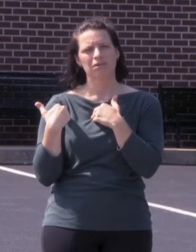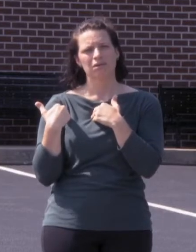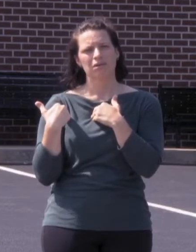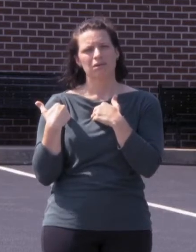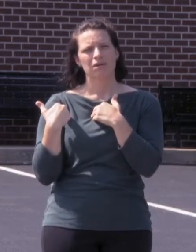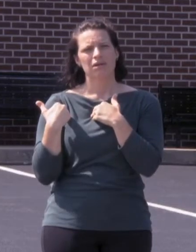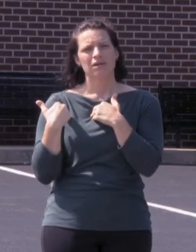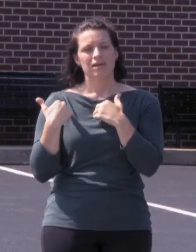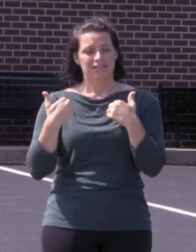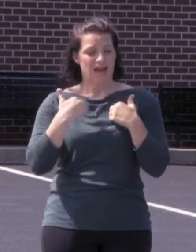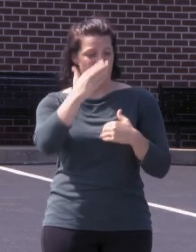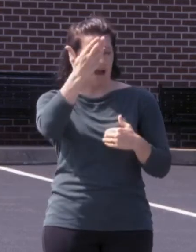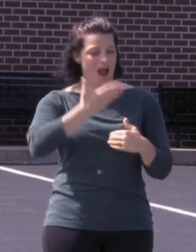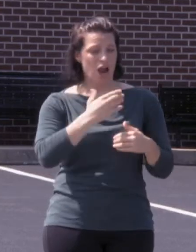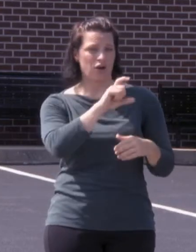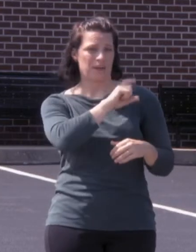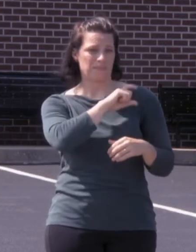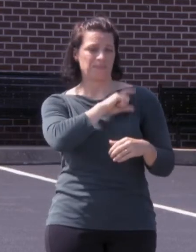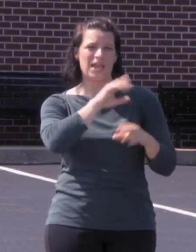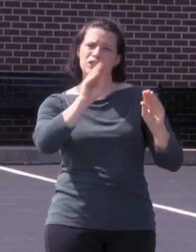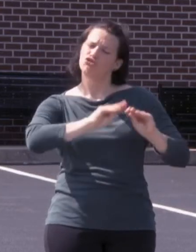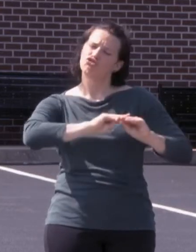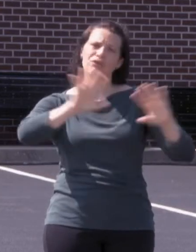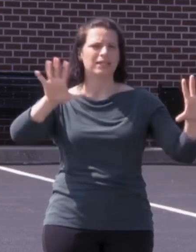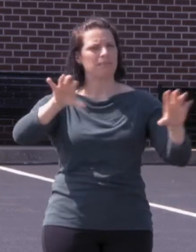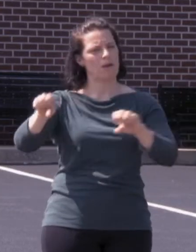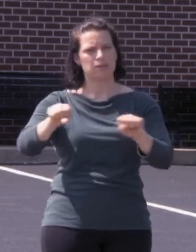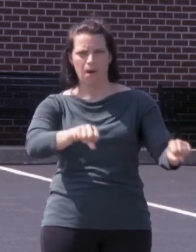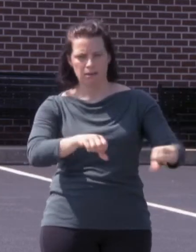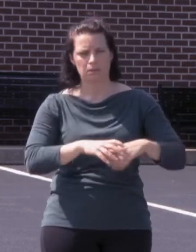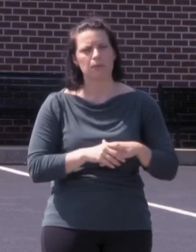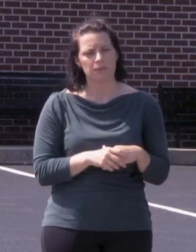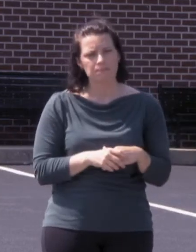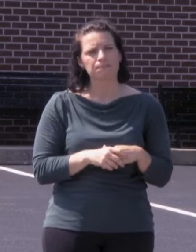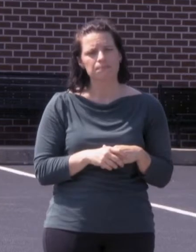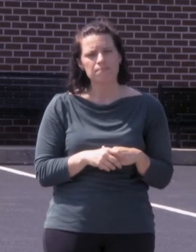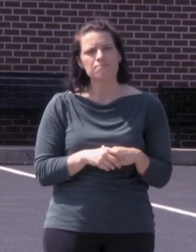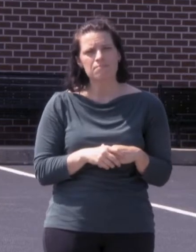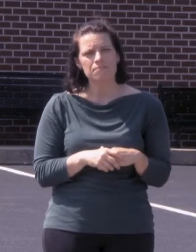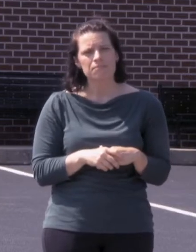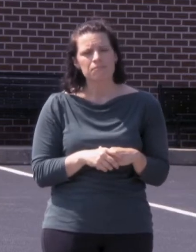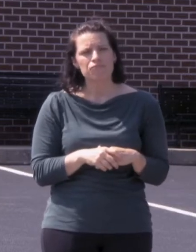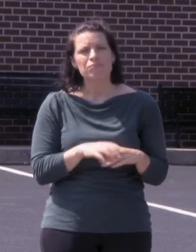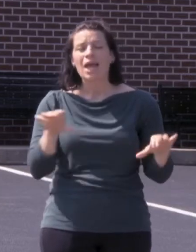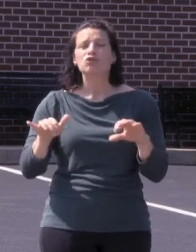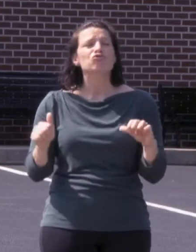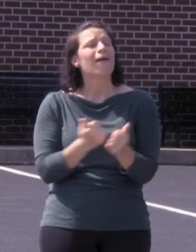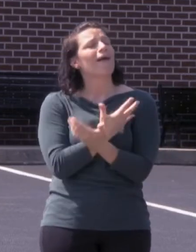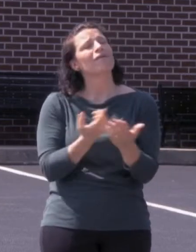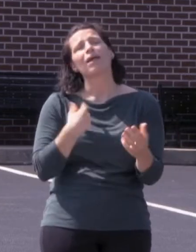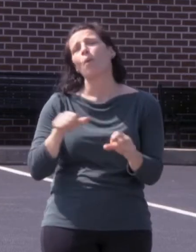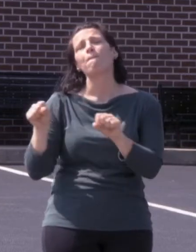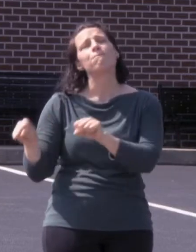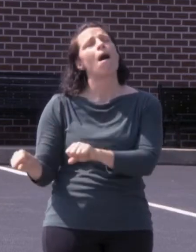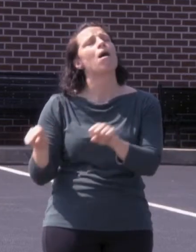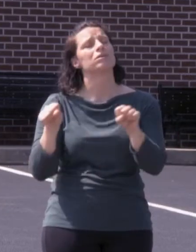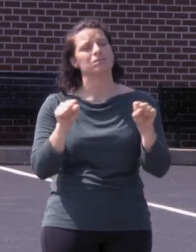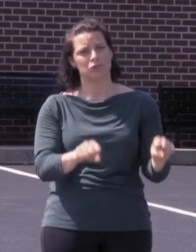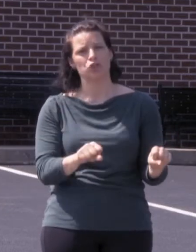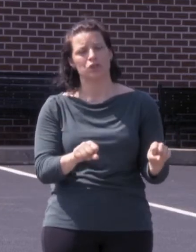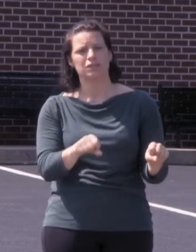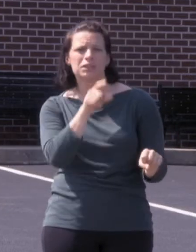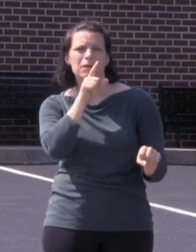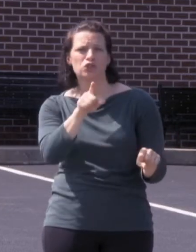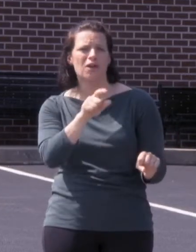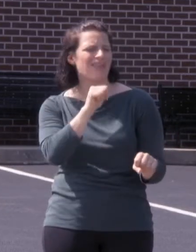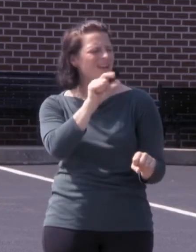hiring in law enforcement as transparent as possible, and to do everything we possibly could to ensure